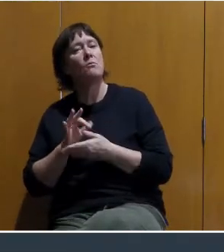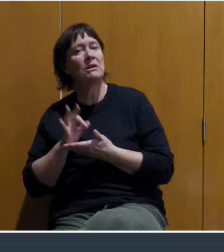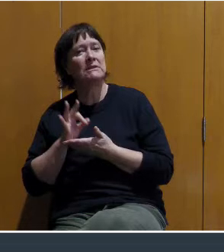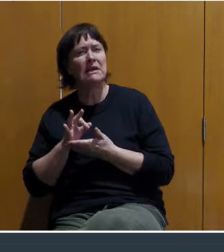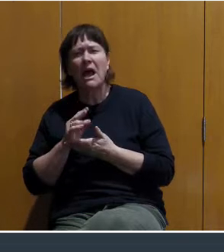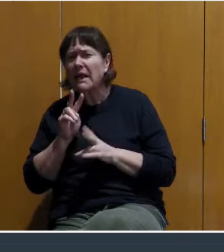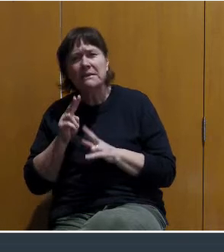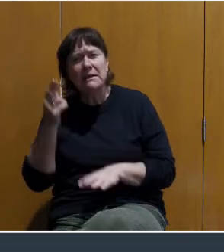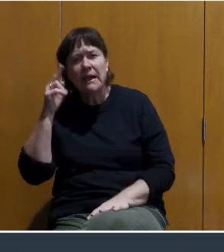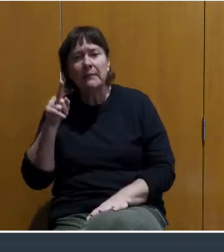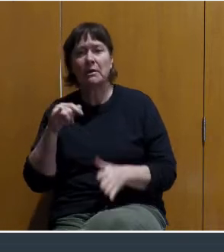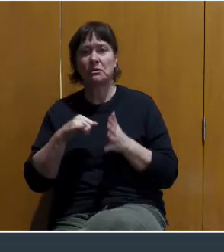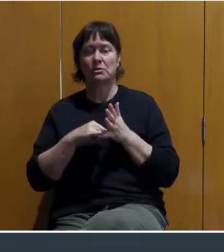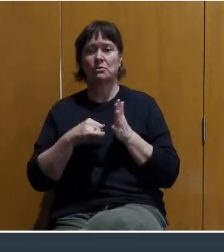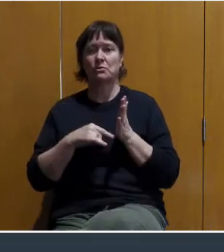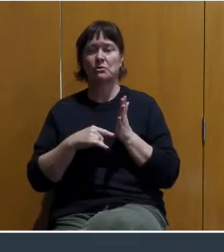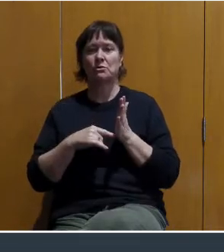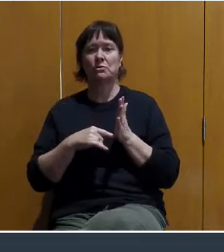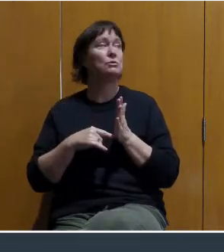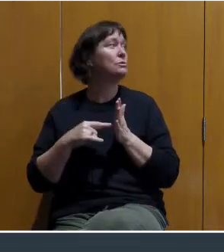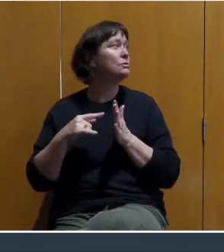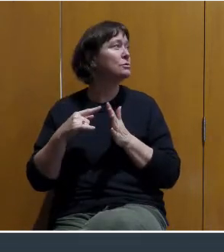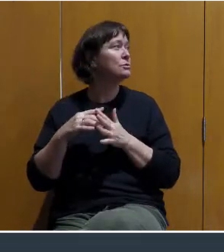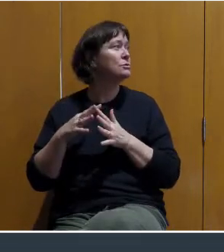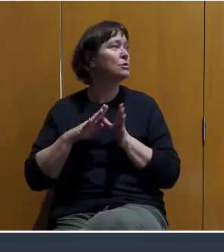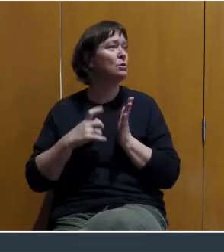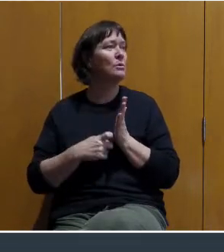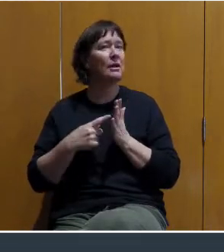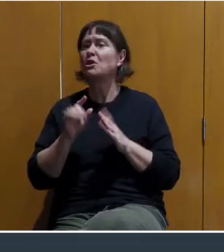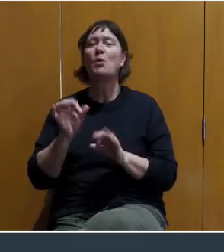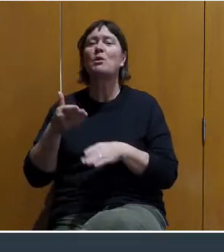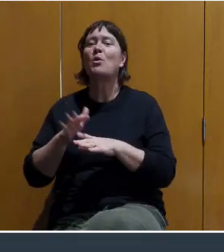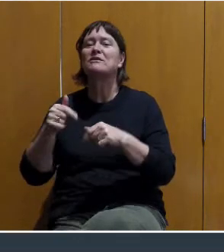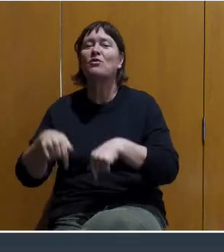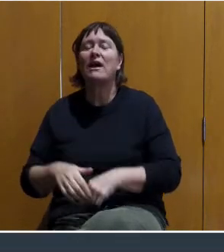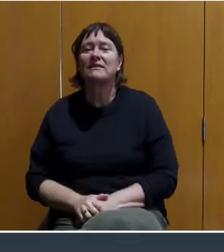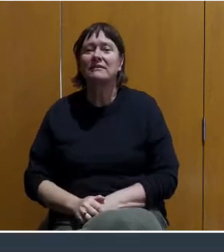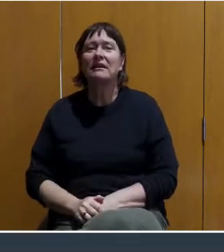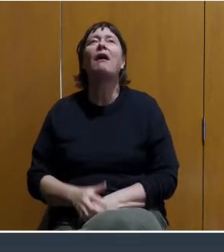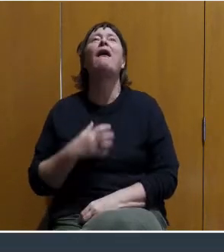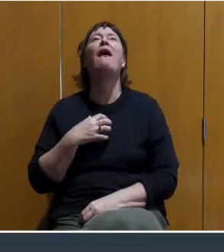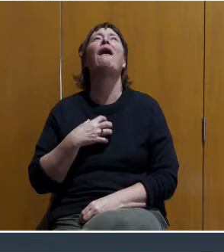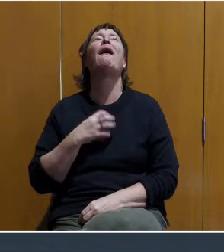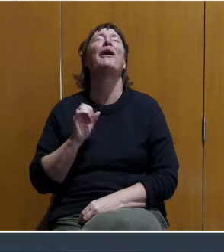your name, sorry, my eyes aren't good. Stuart. No, he works for us. Oh, he's an officer? Yeah. Okay,